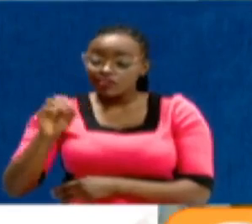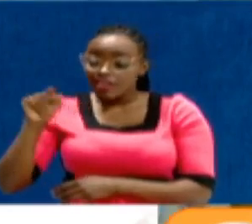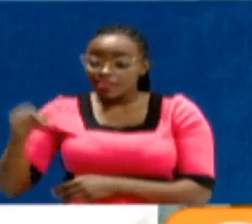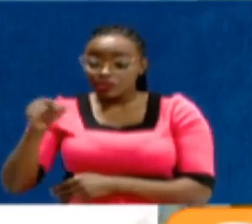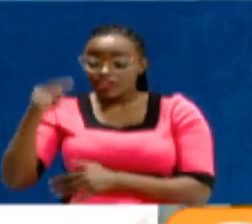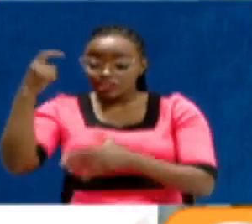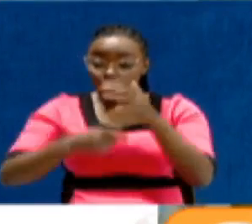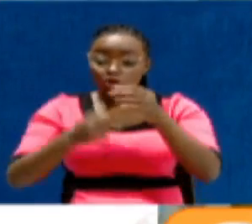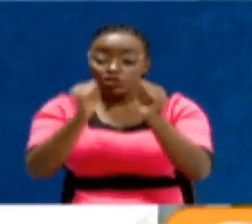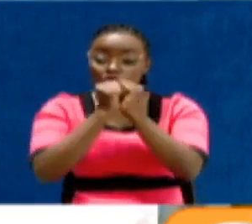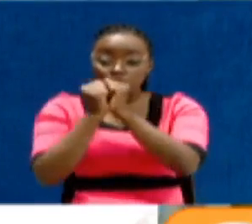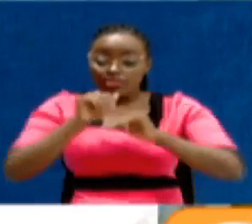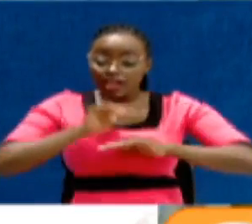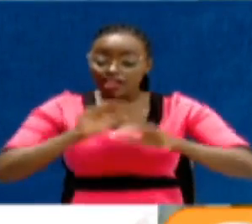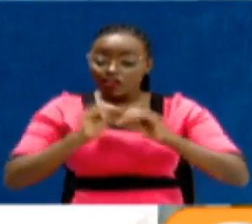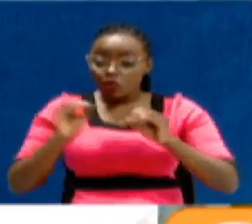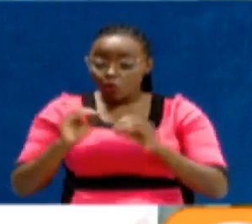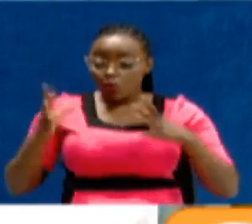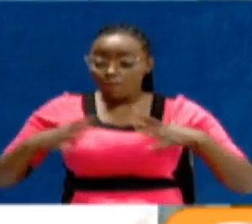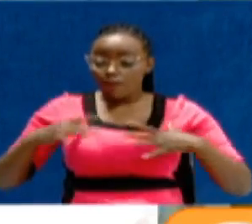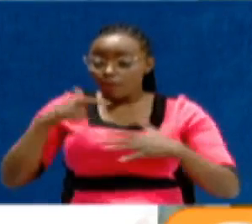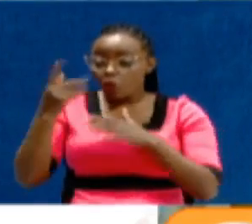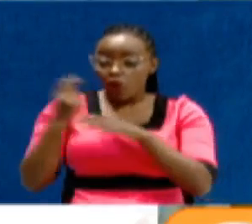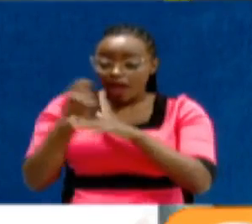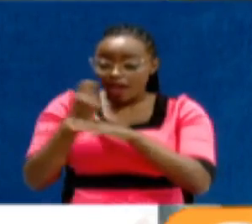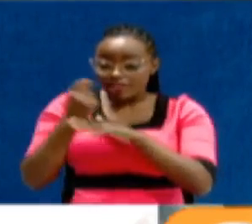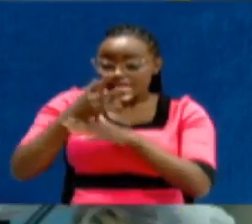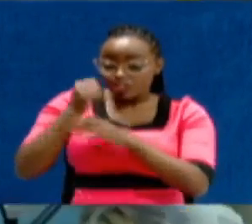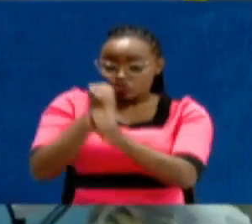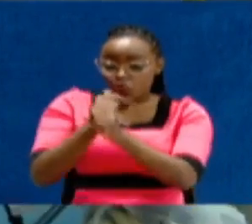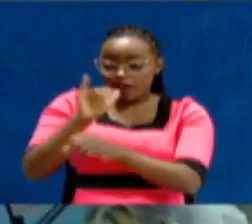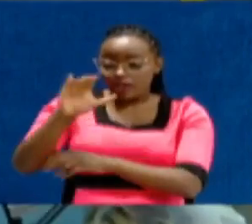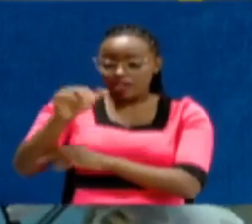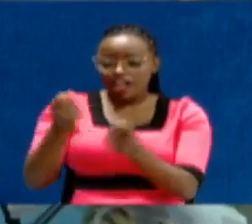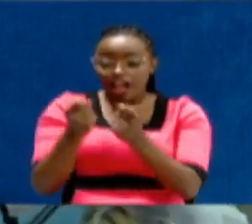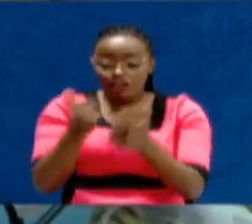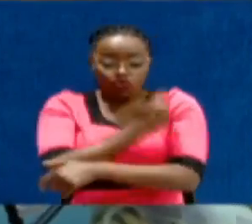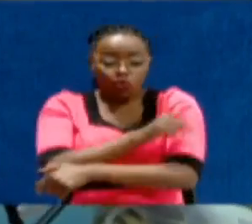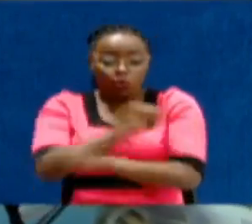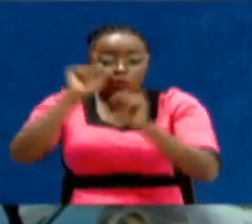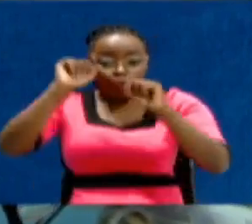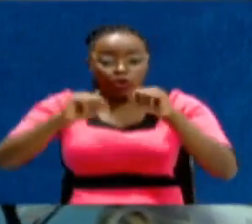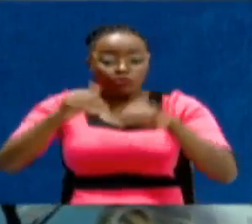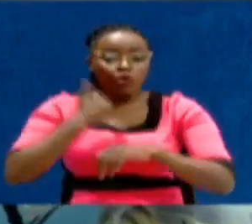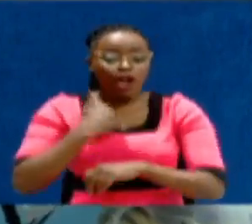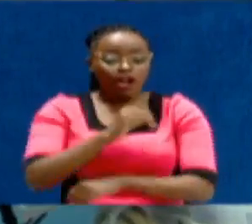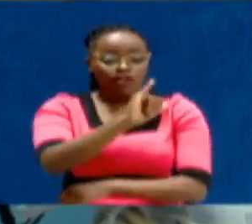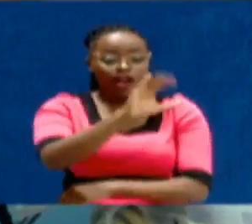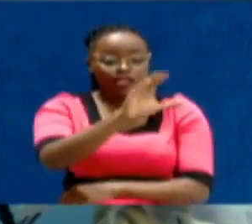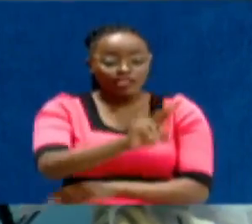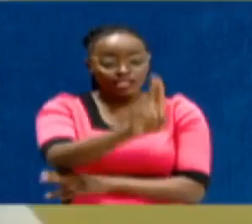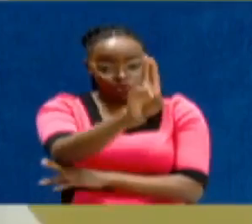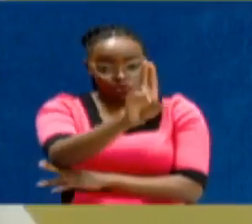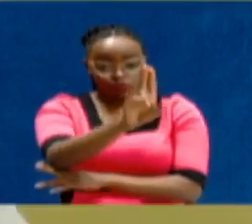That cost, together with a shortage of trained personnel, explains why only a few hospitals can afford to have